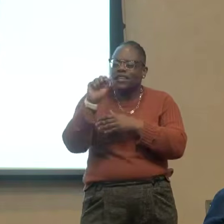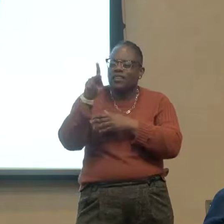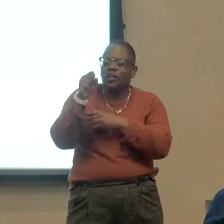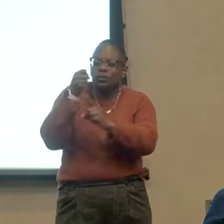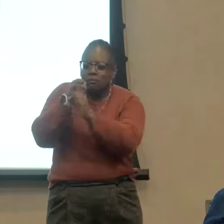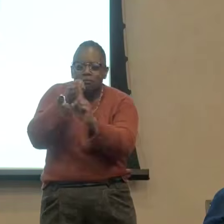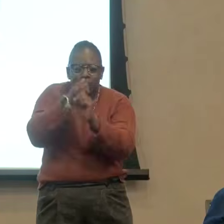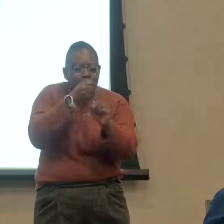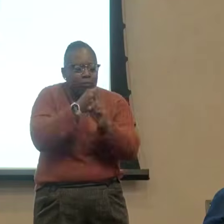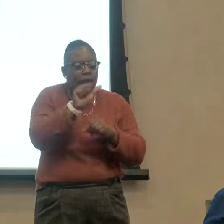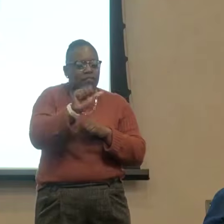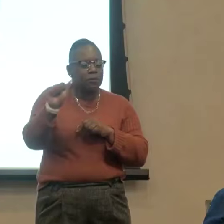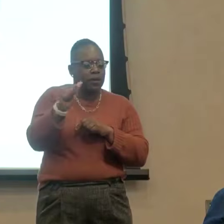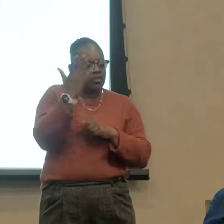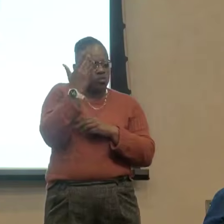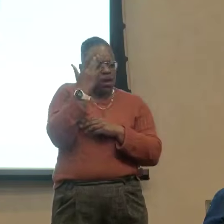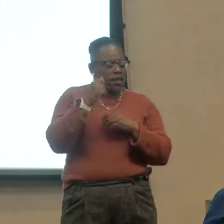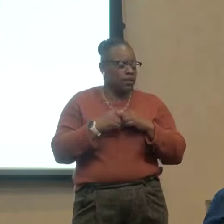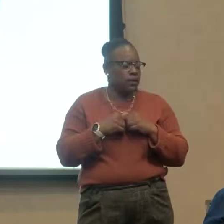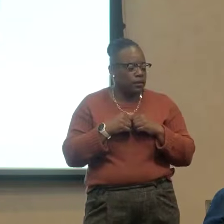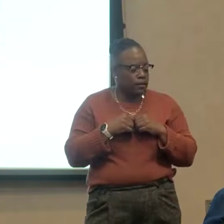other races? Well,